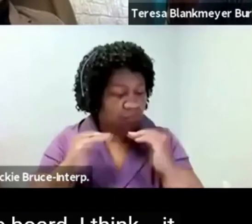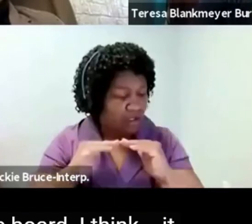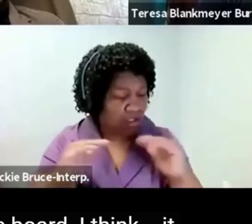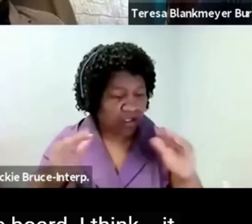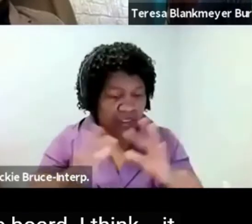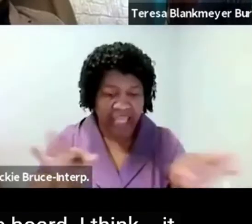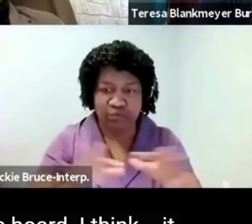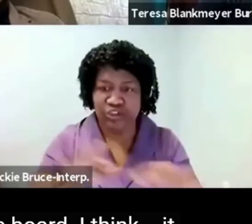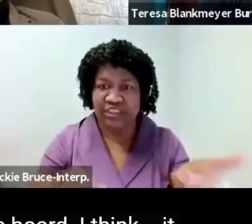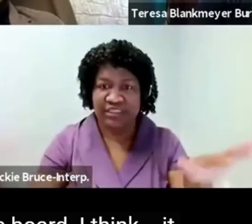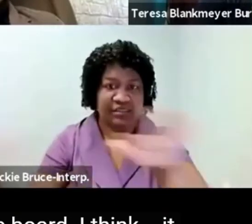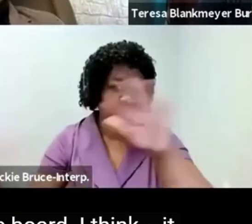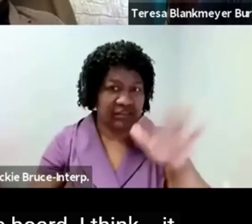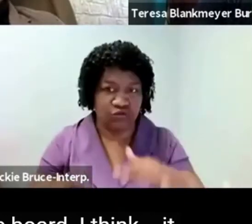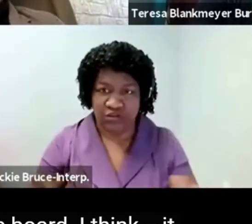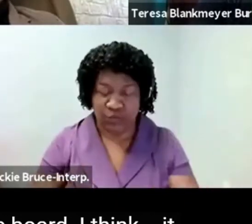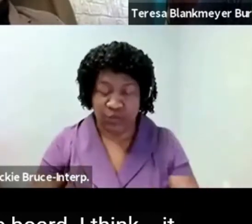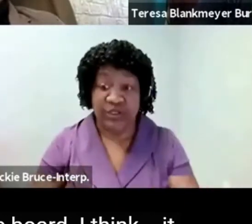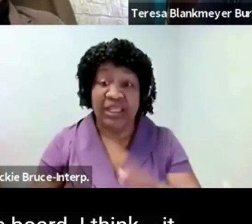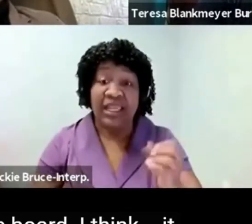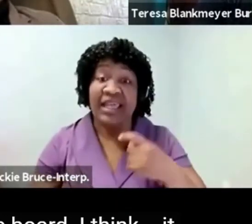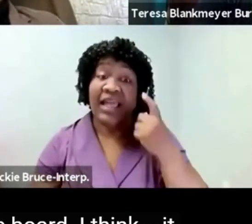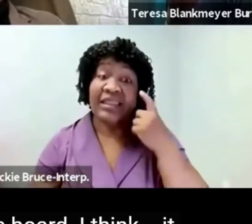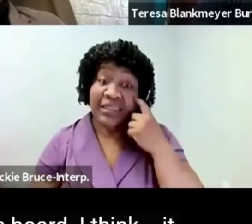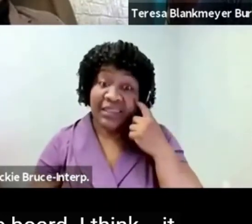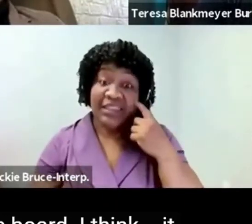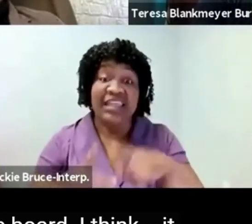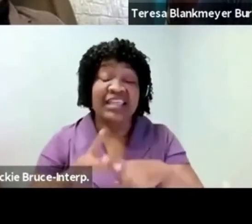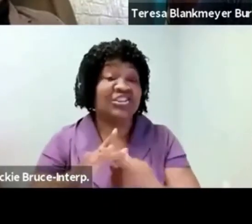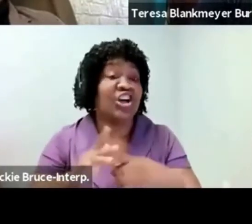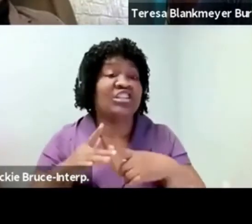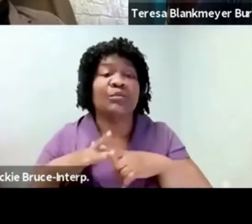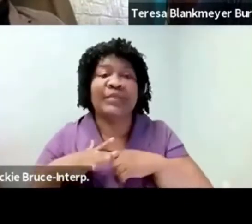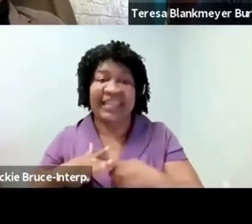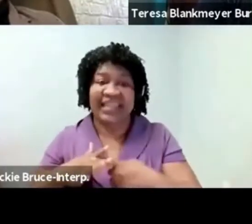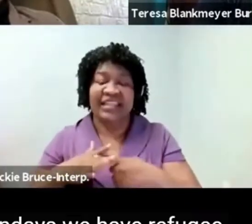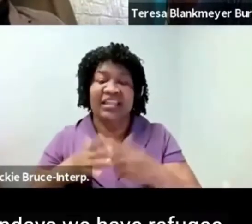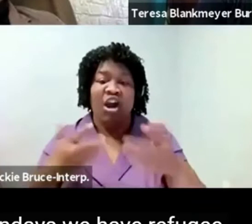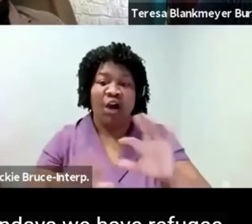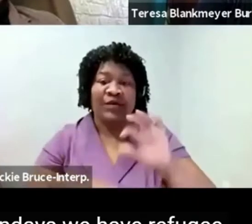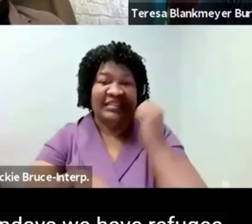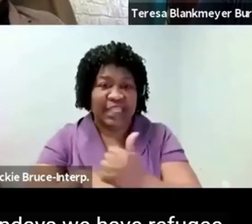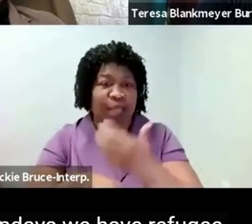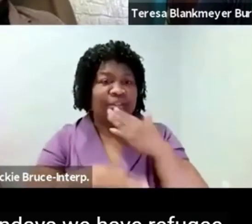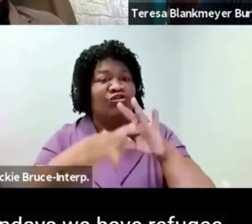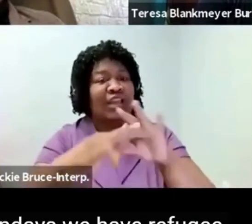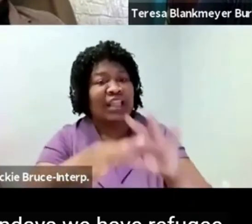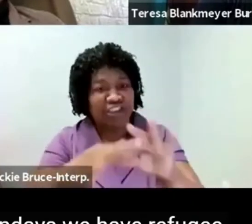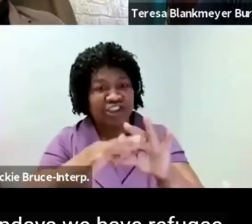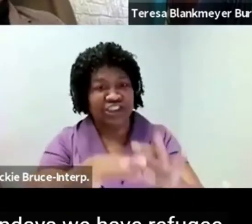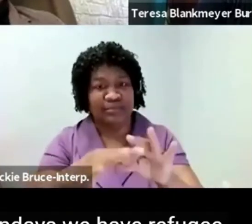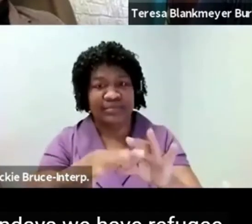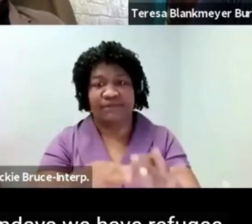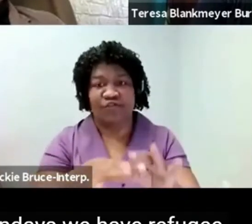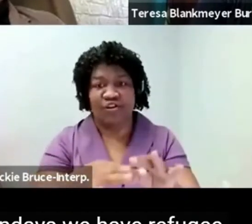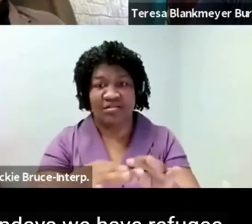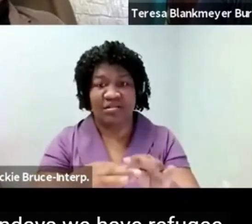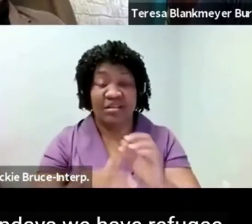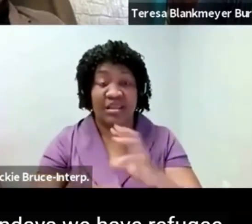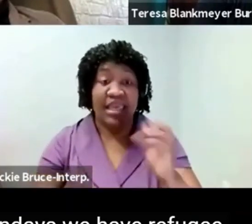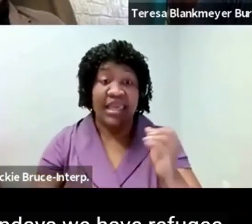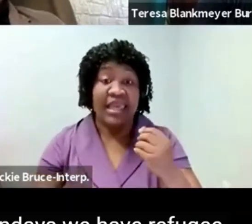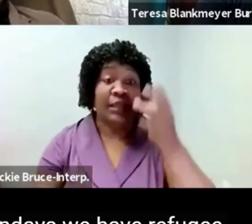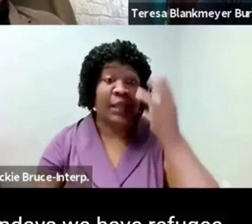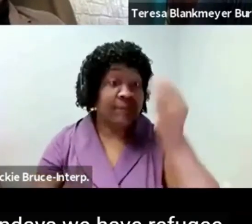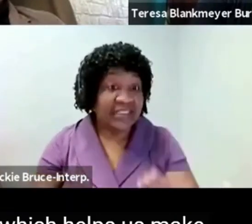board. I think it starts in the very beginning, already establishing those relationships up front.